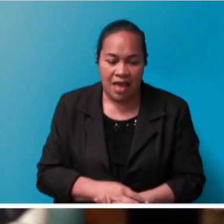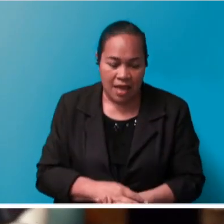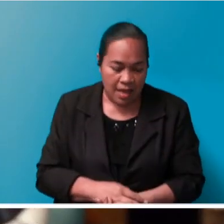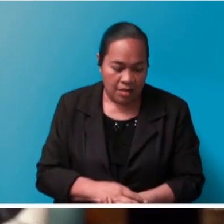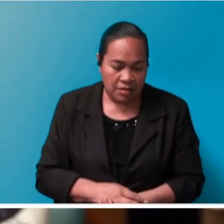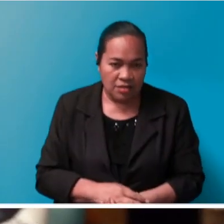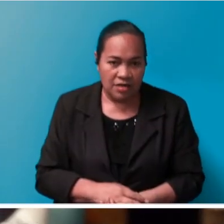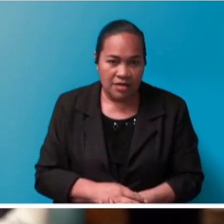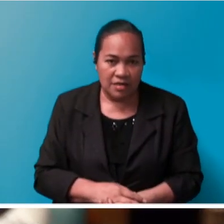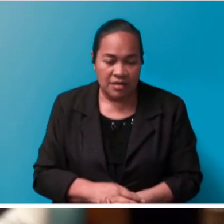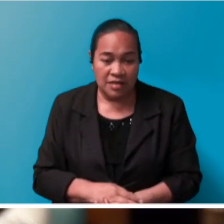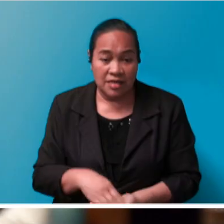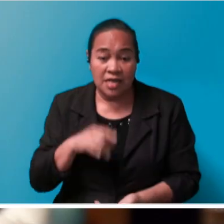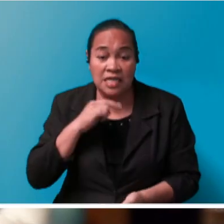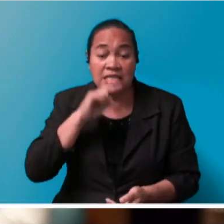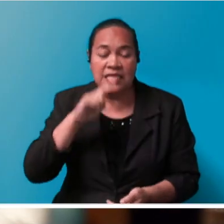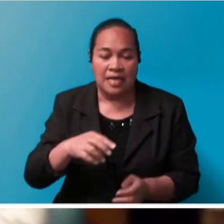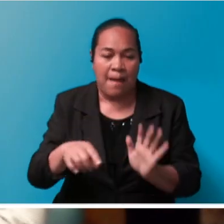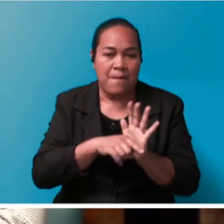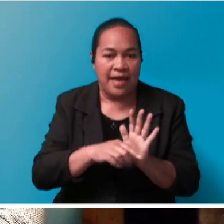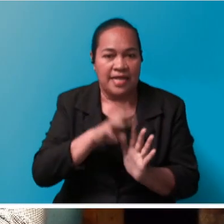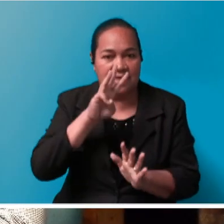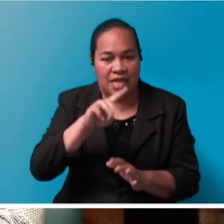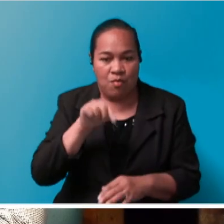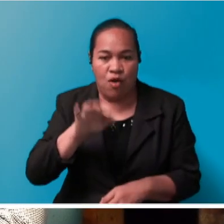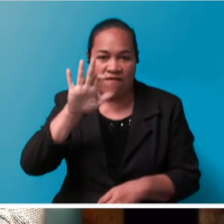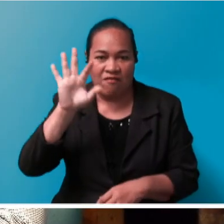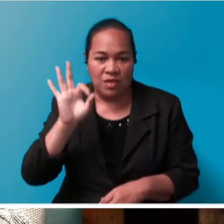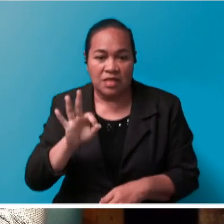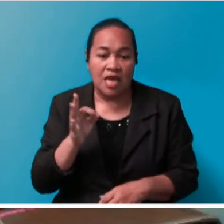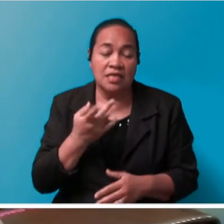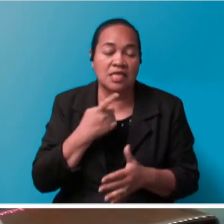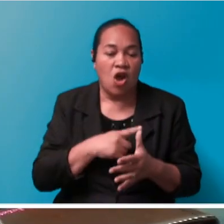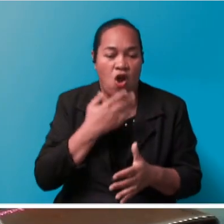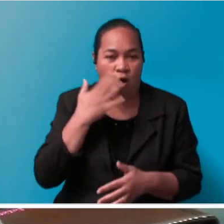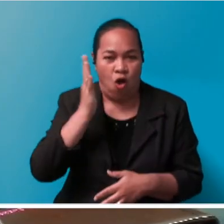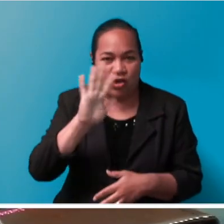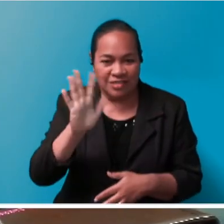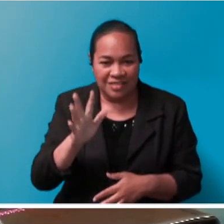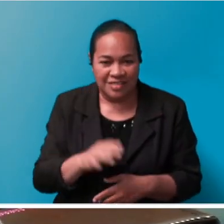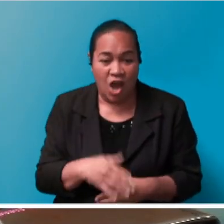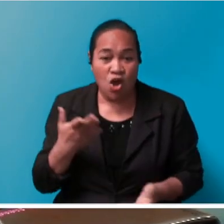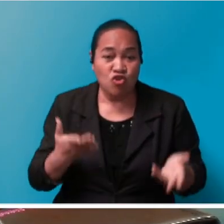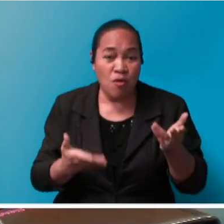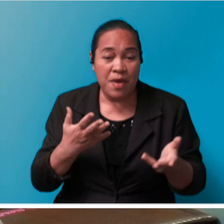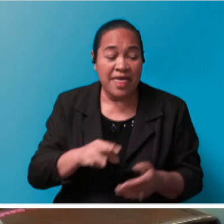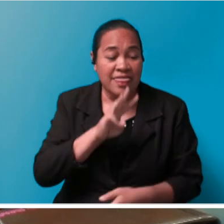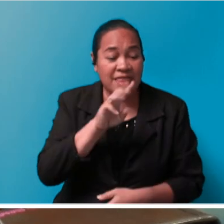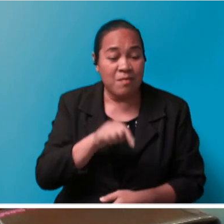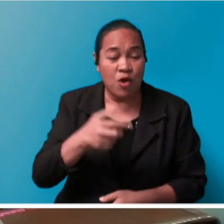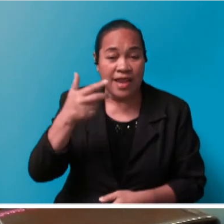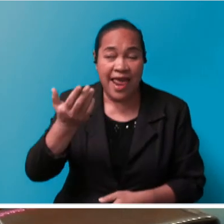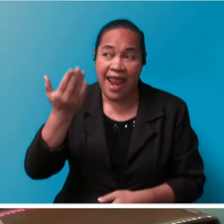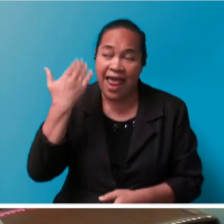was recorded at minus 3.5% in August 2025 compared to 3.8%